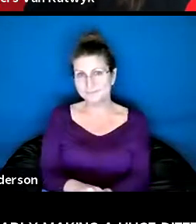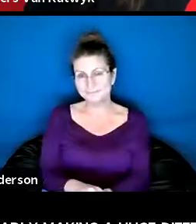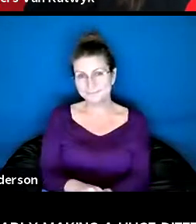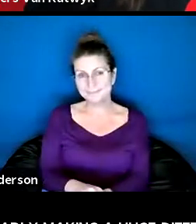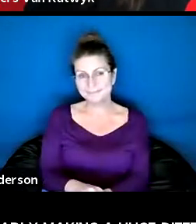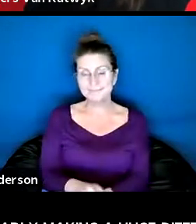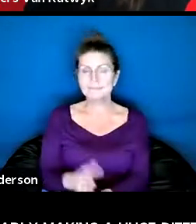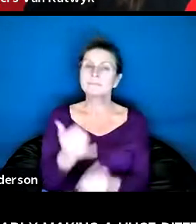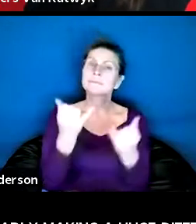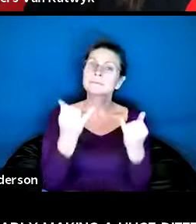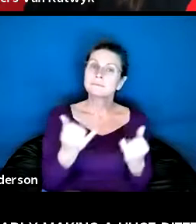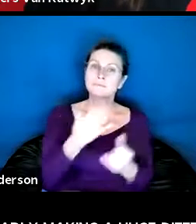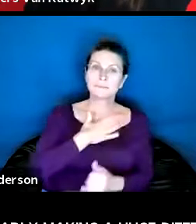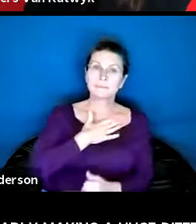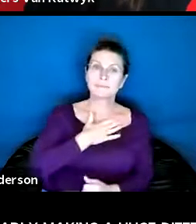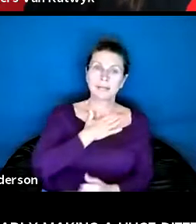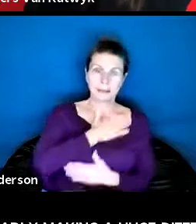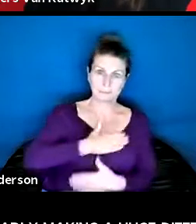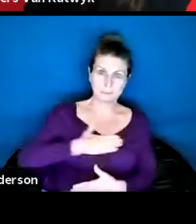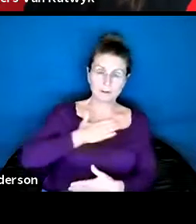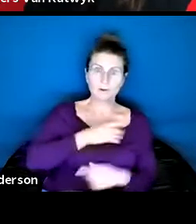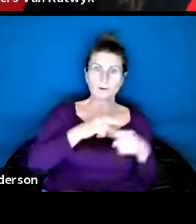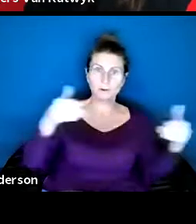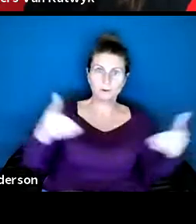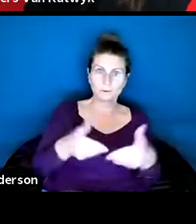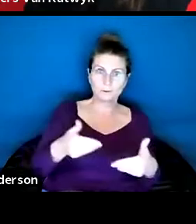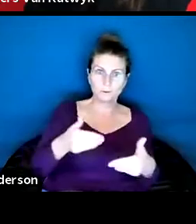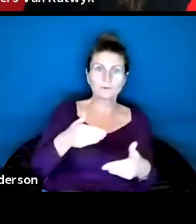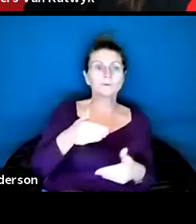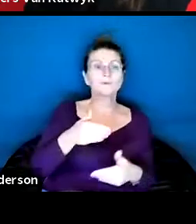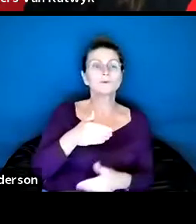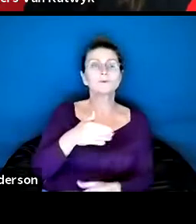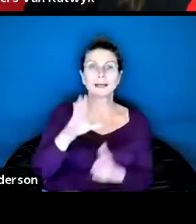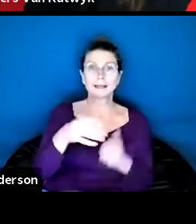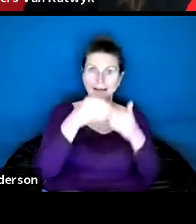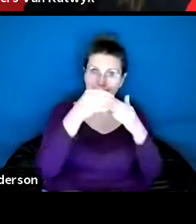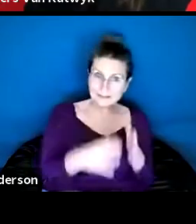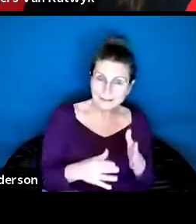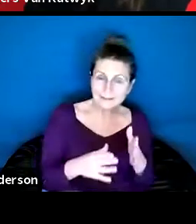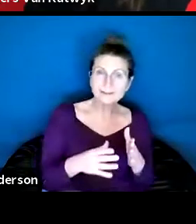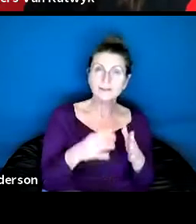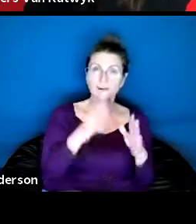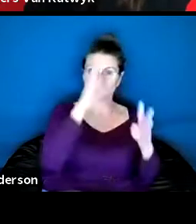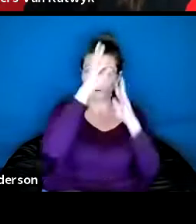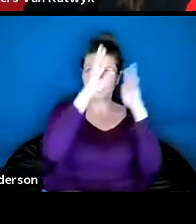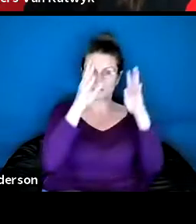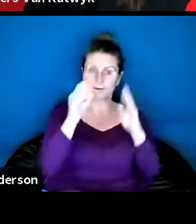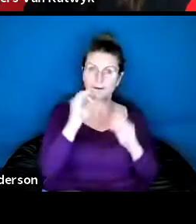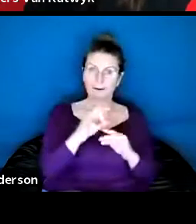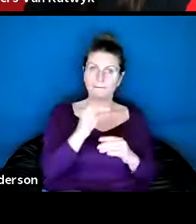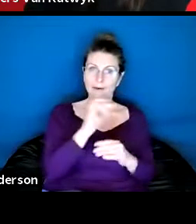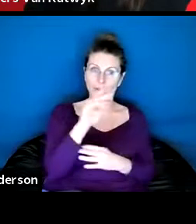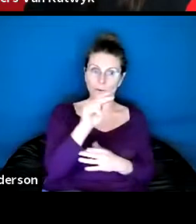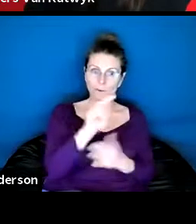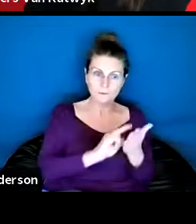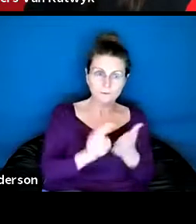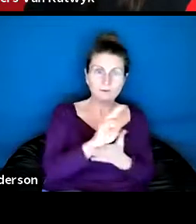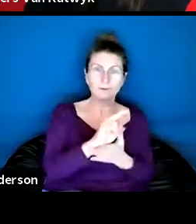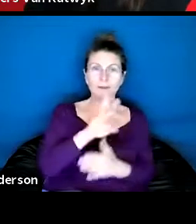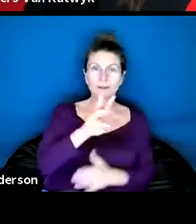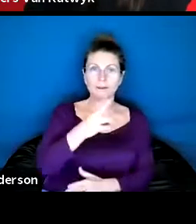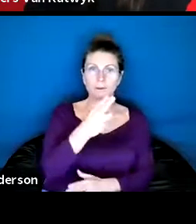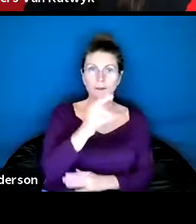It's now my pleasure to introduce my colleague and the leader who's responsible for the creation of the York University